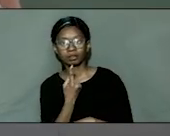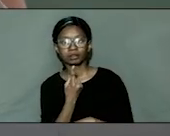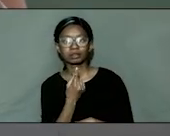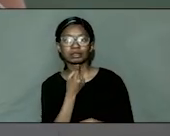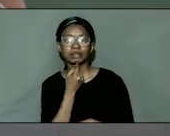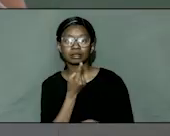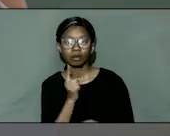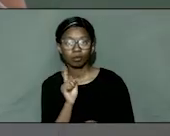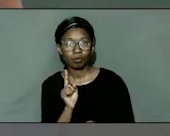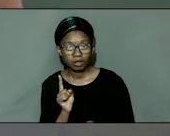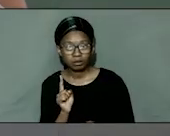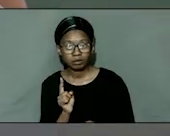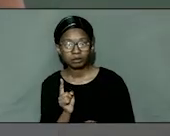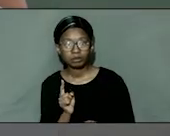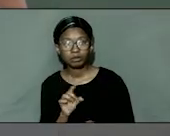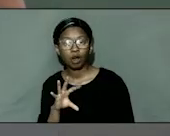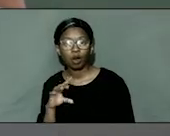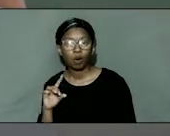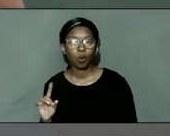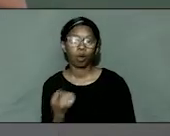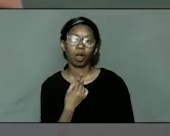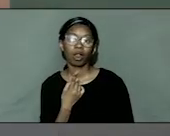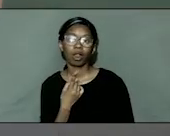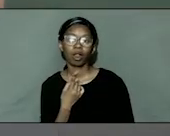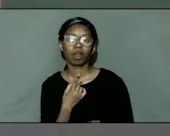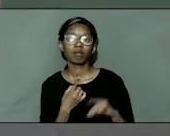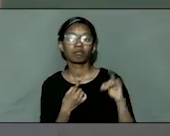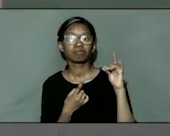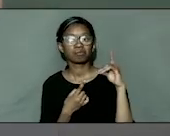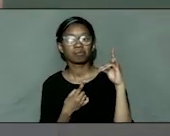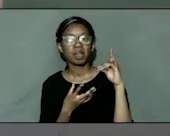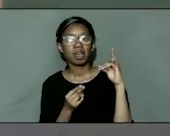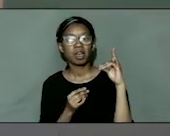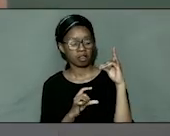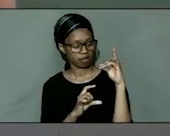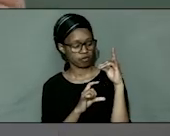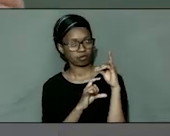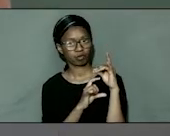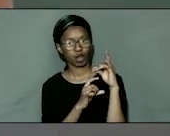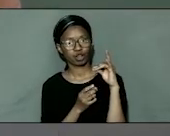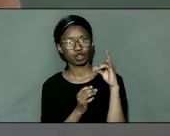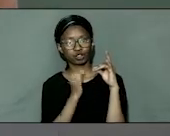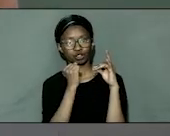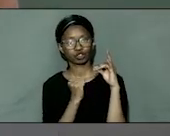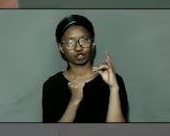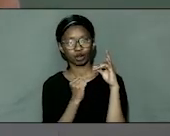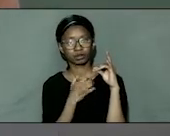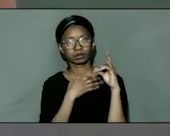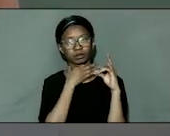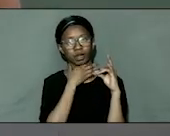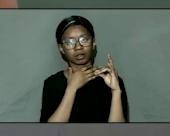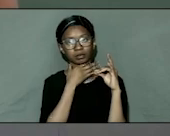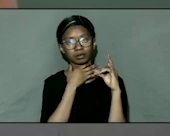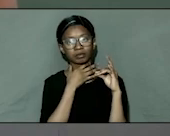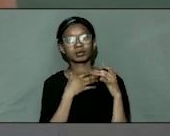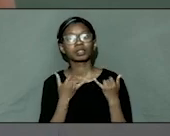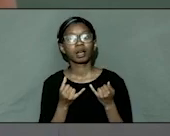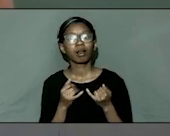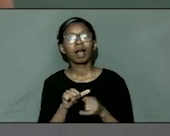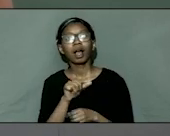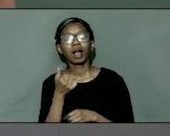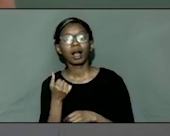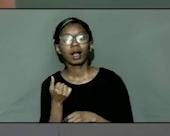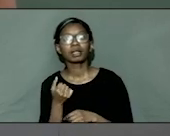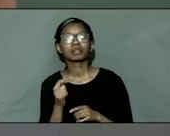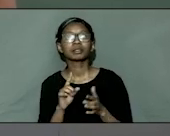had what? Short necks originally. Meaning, another example, explain why